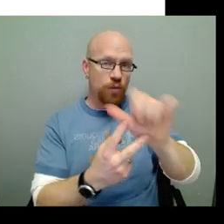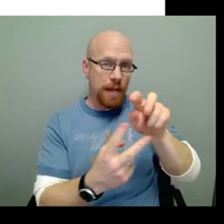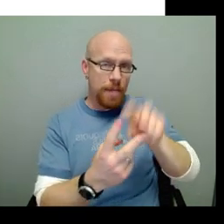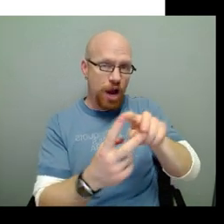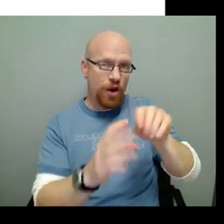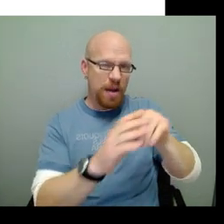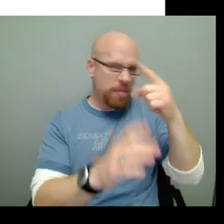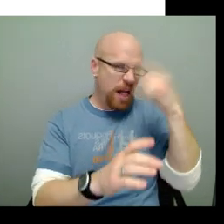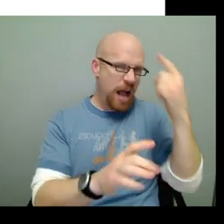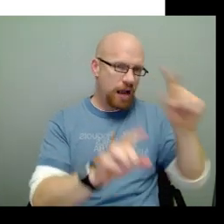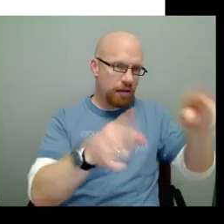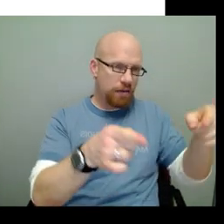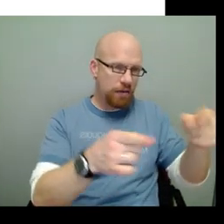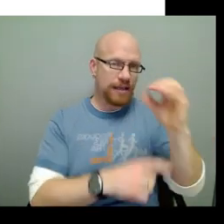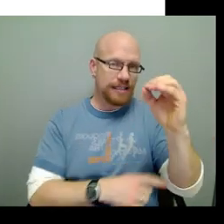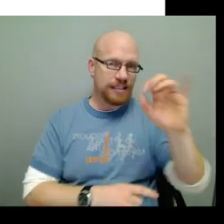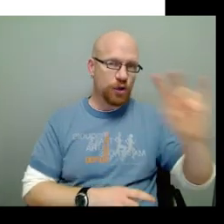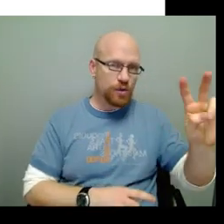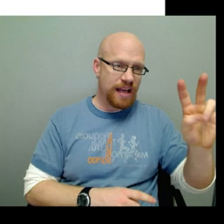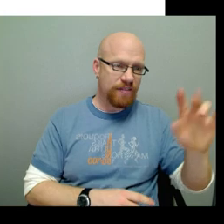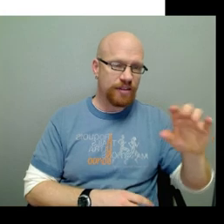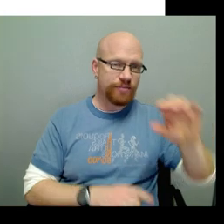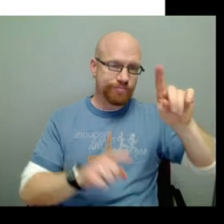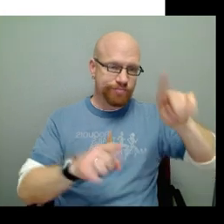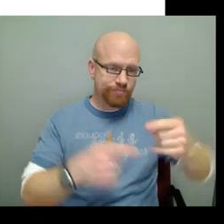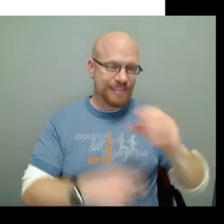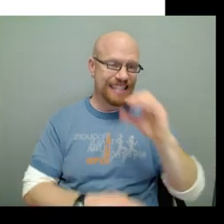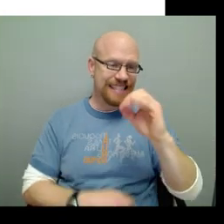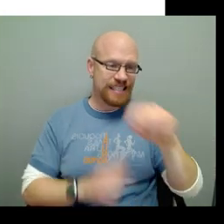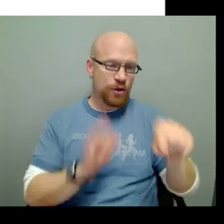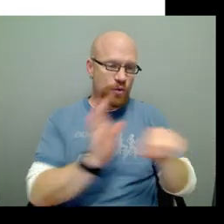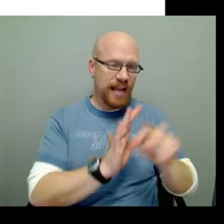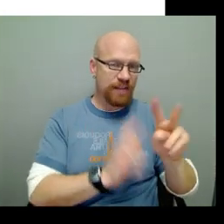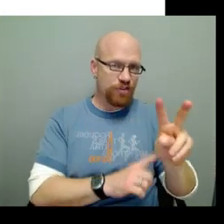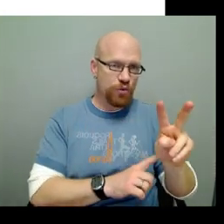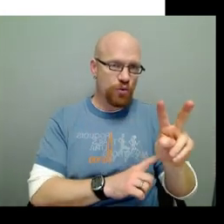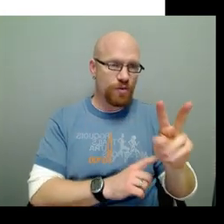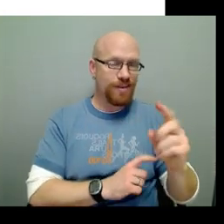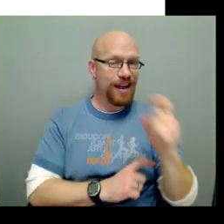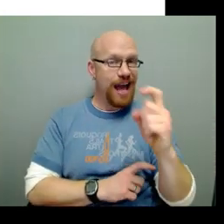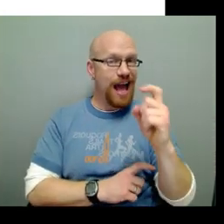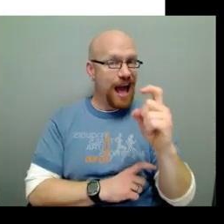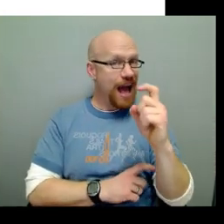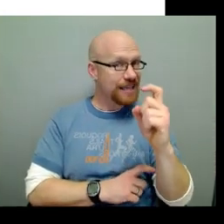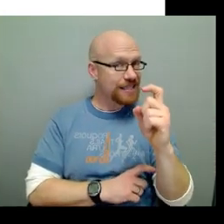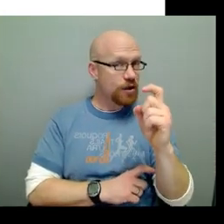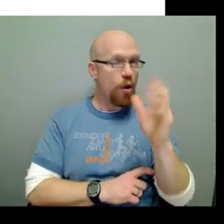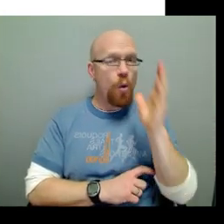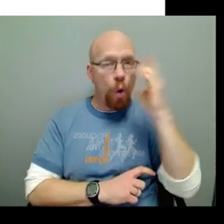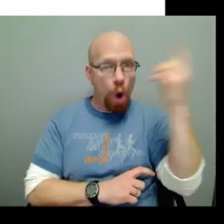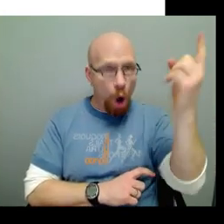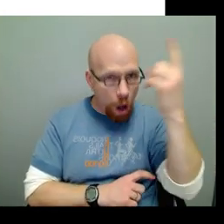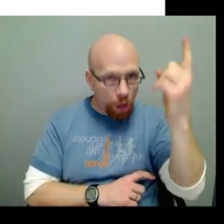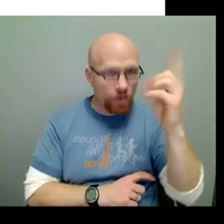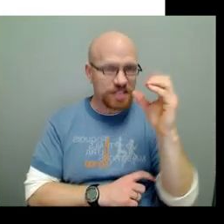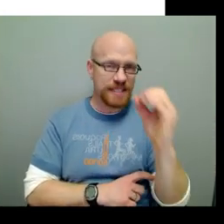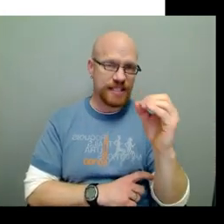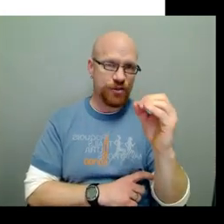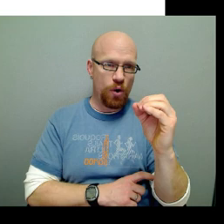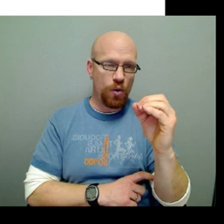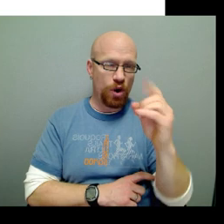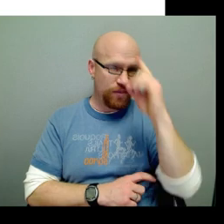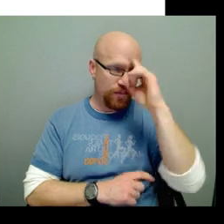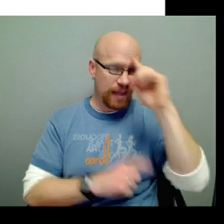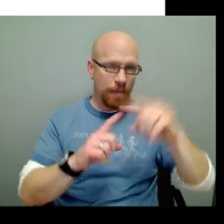coordinates, xy pair, in black. 0, 7, 0, -2. X will always